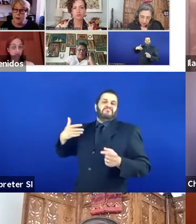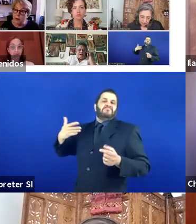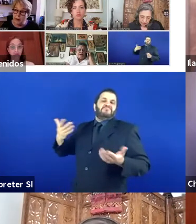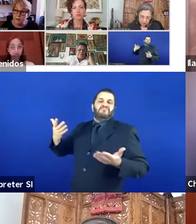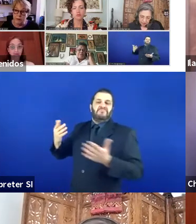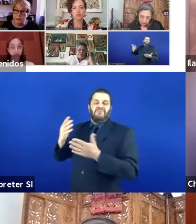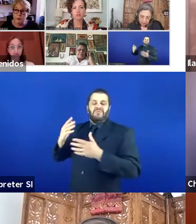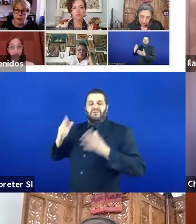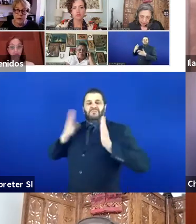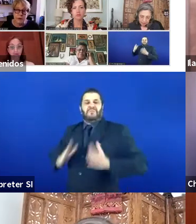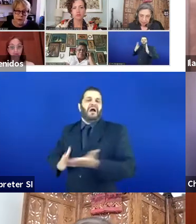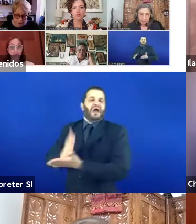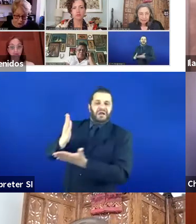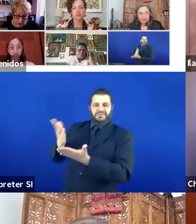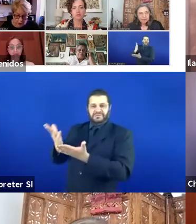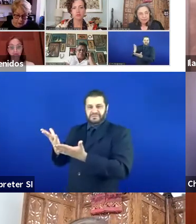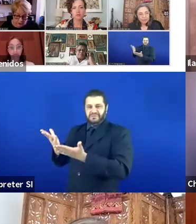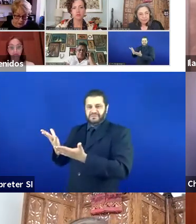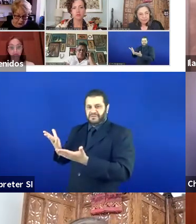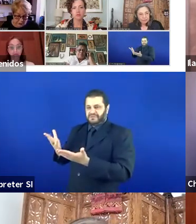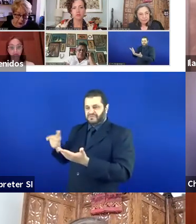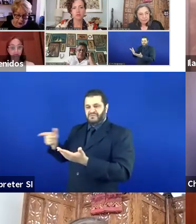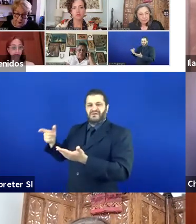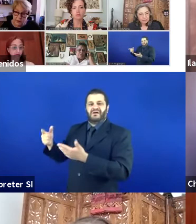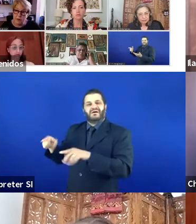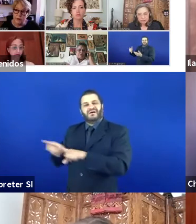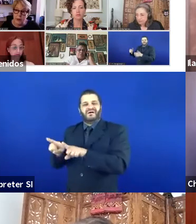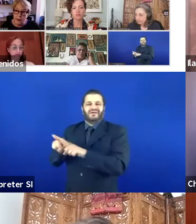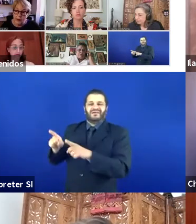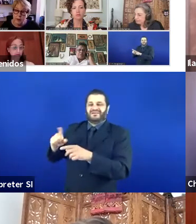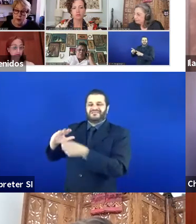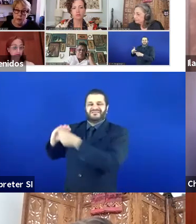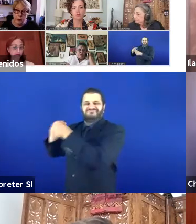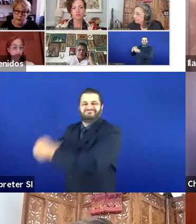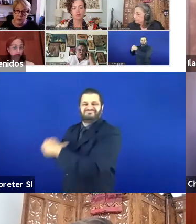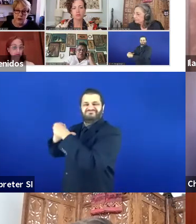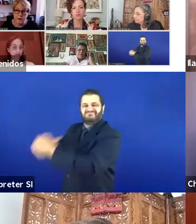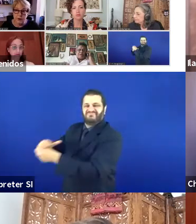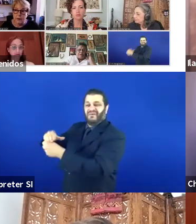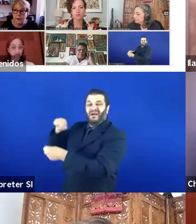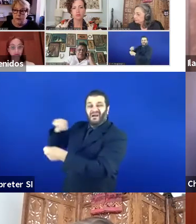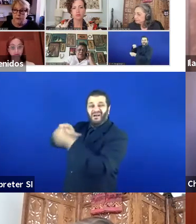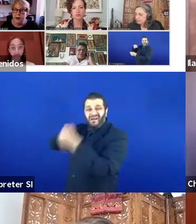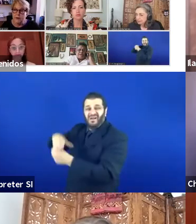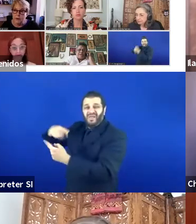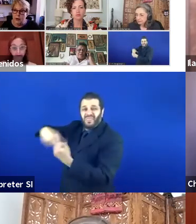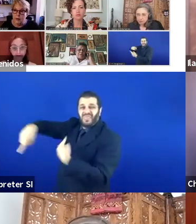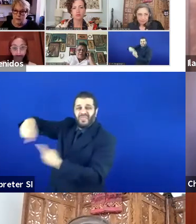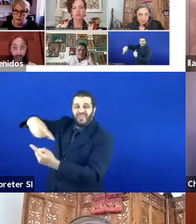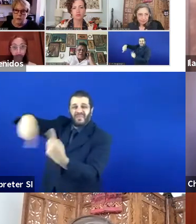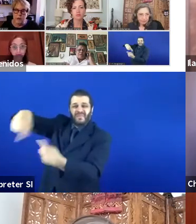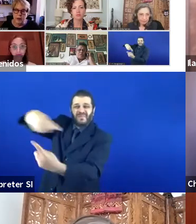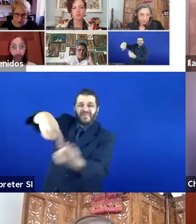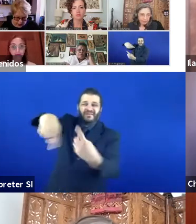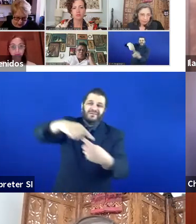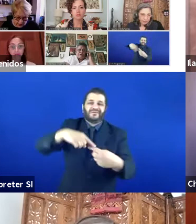by their activism. So the struggle around women's human rights defenders is another way in which I think the threats to